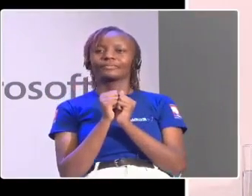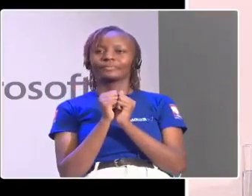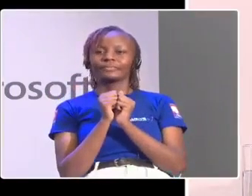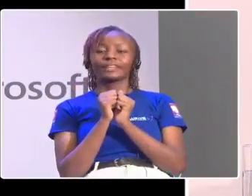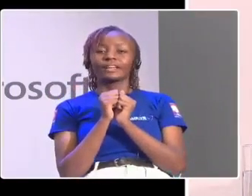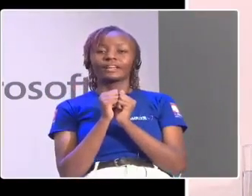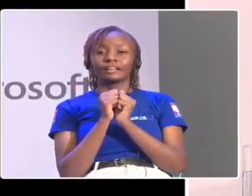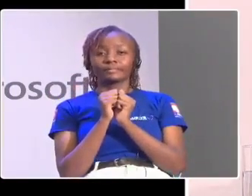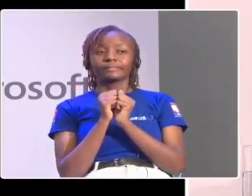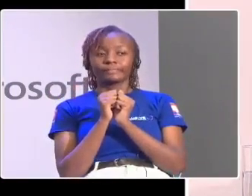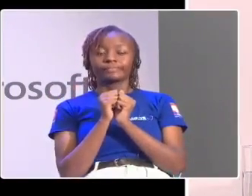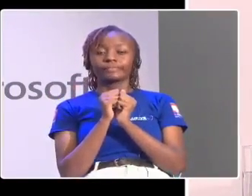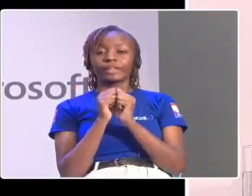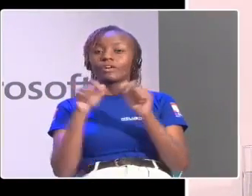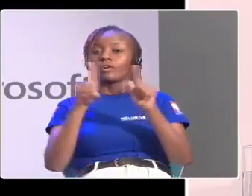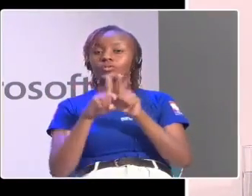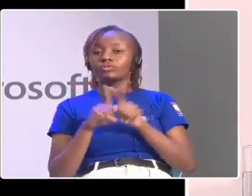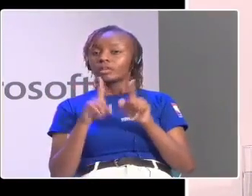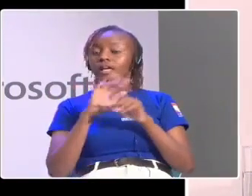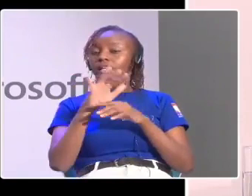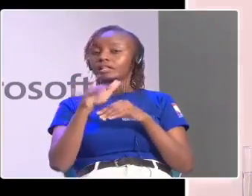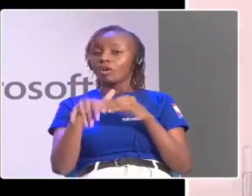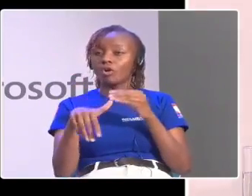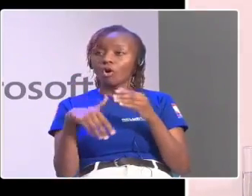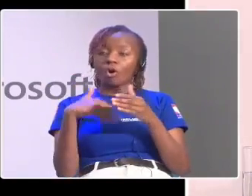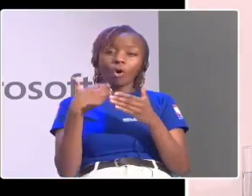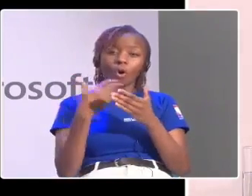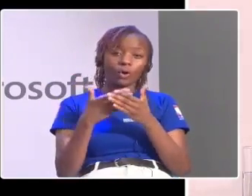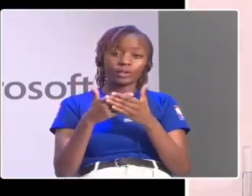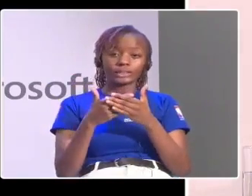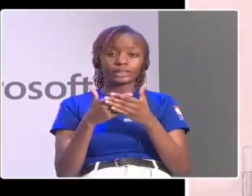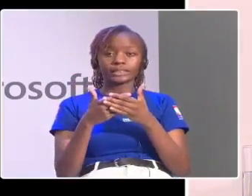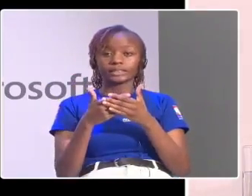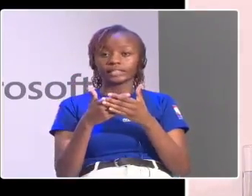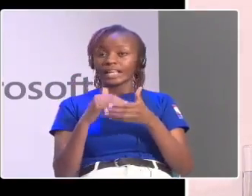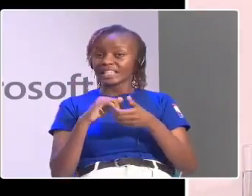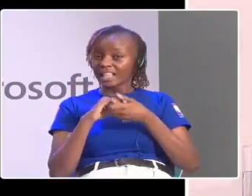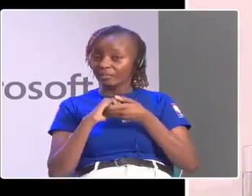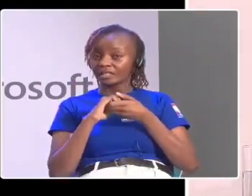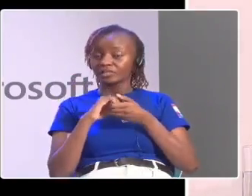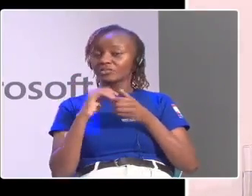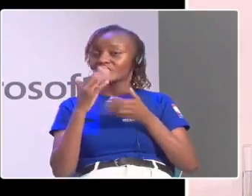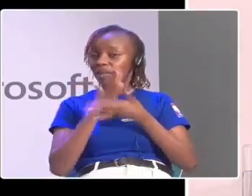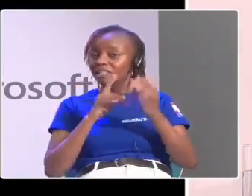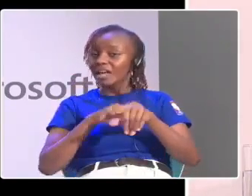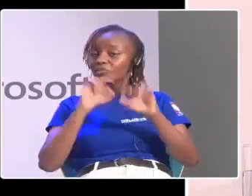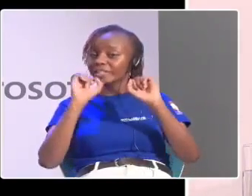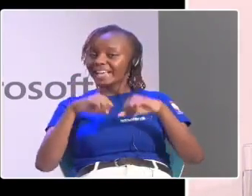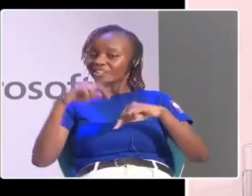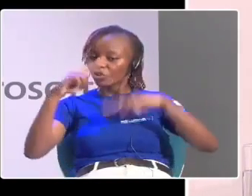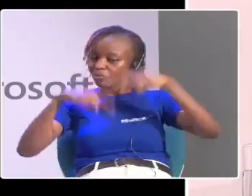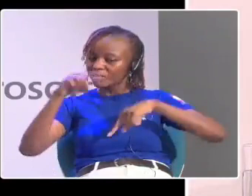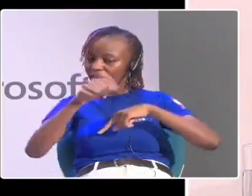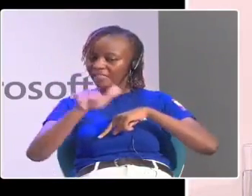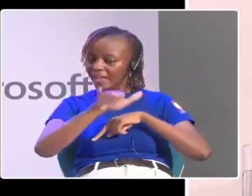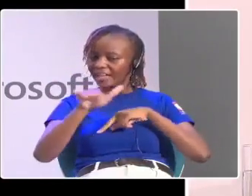we've all established in our companies, these big tech companies, we might be competing in other areas, but in